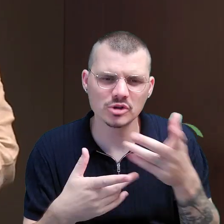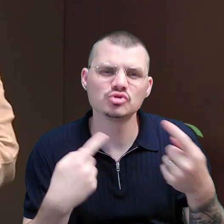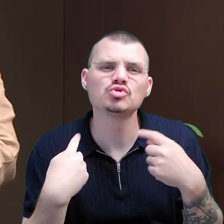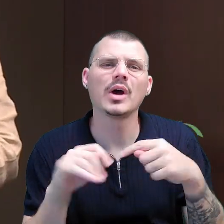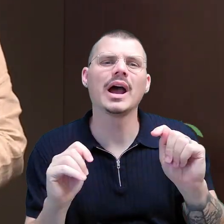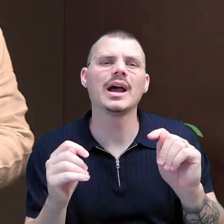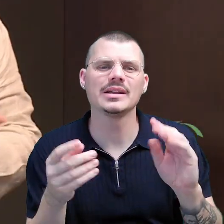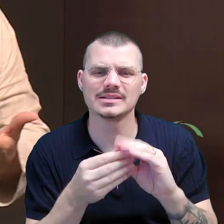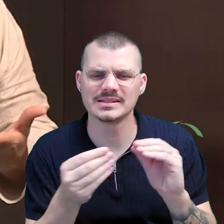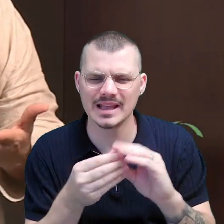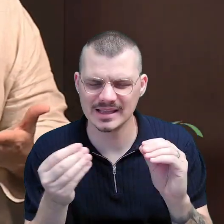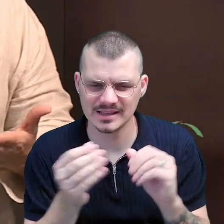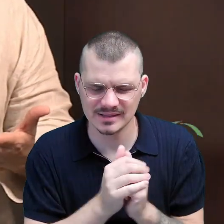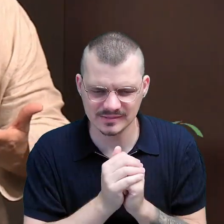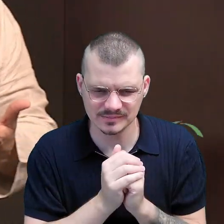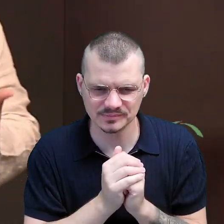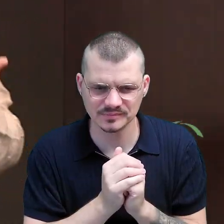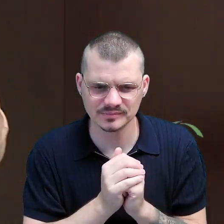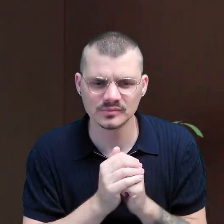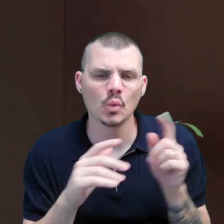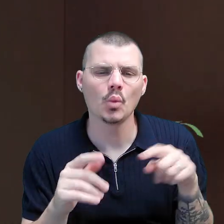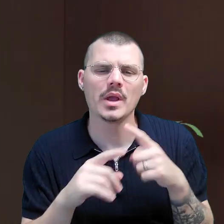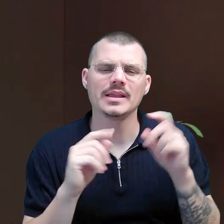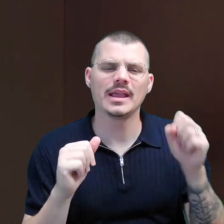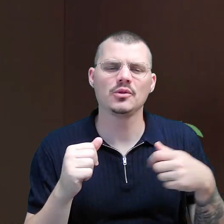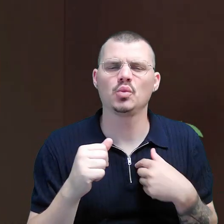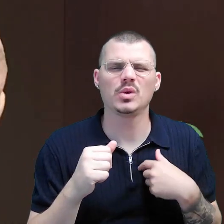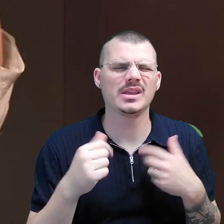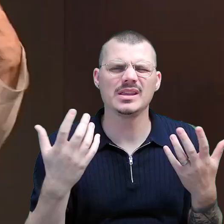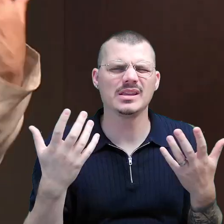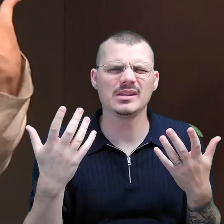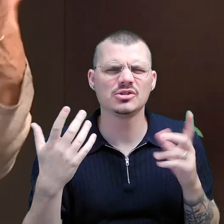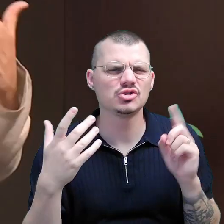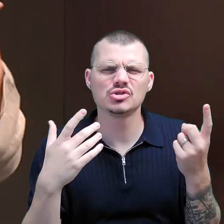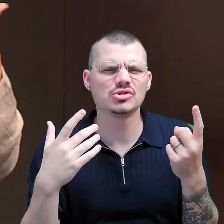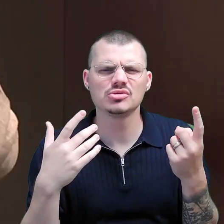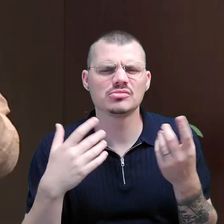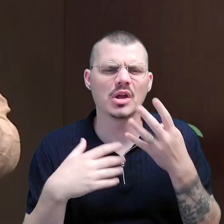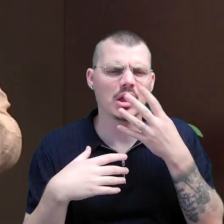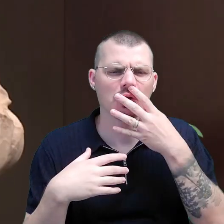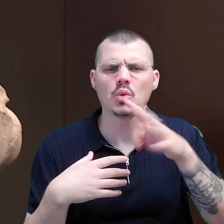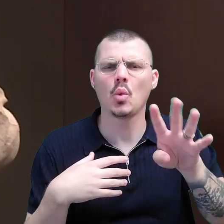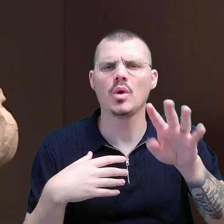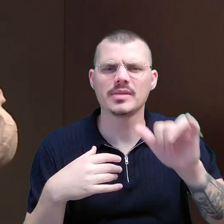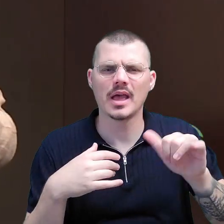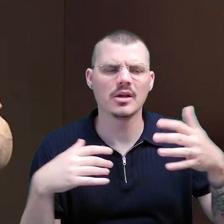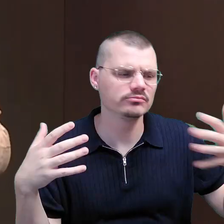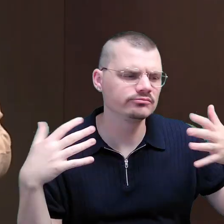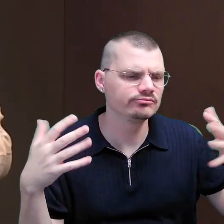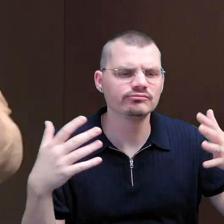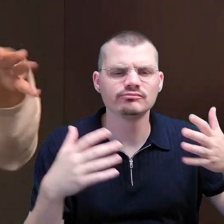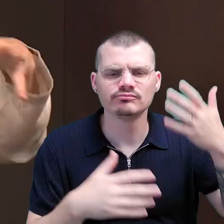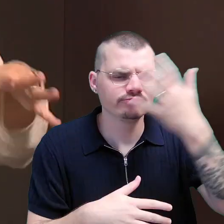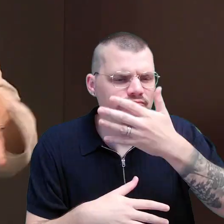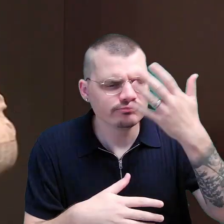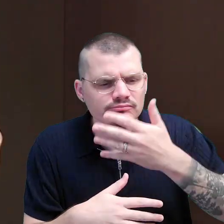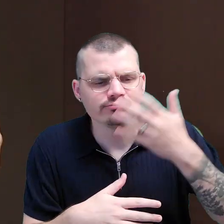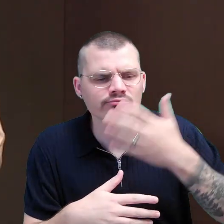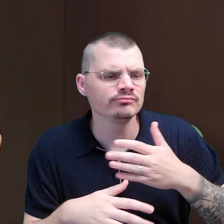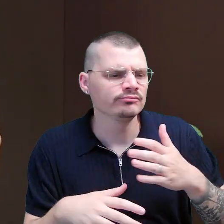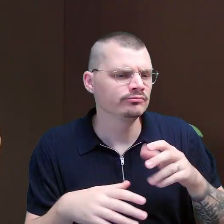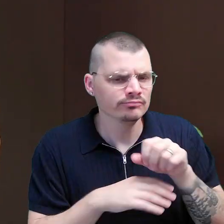us. When can we safely just ignore the movements, the rocking, the